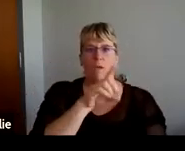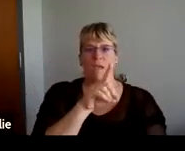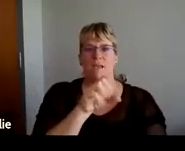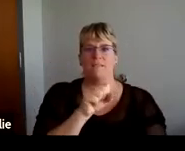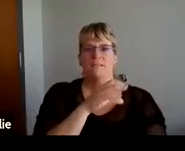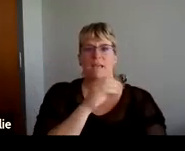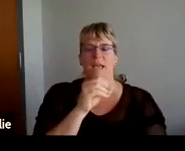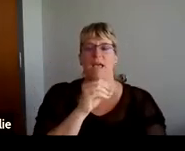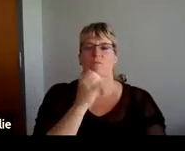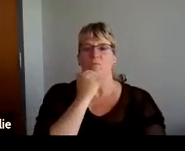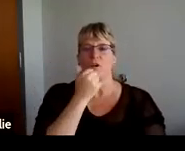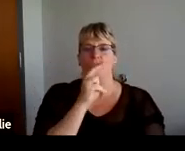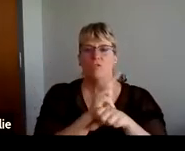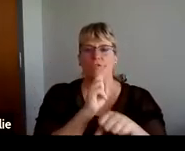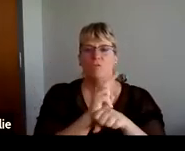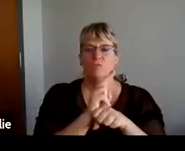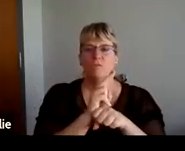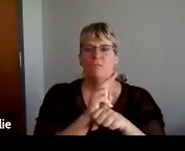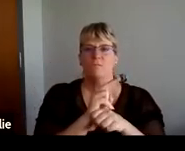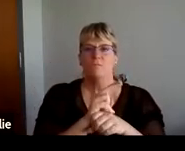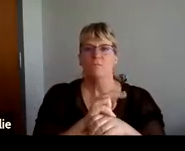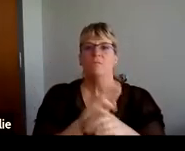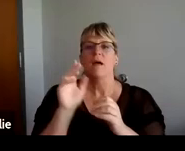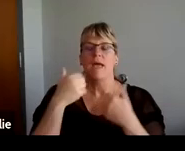other presentations later in the program.